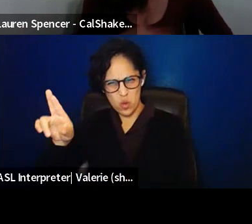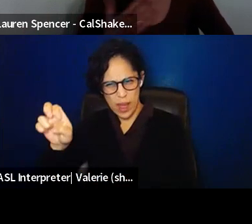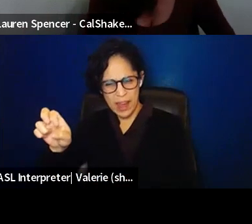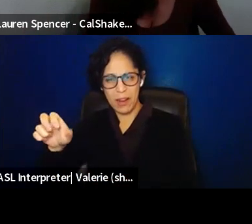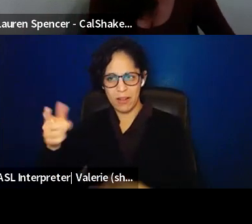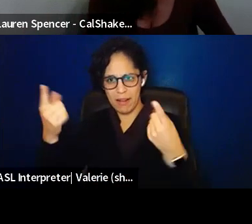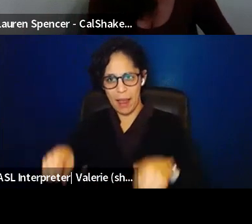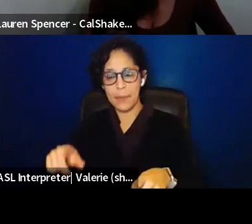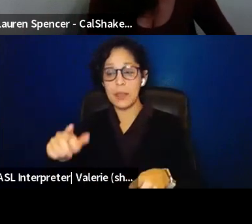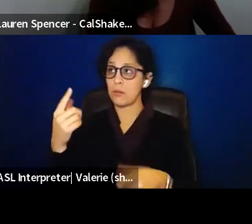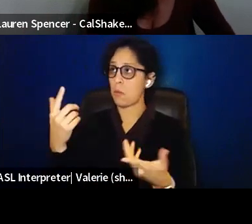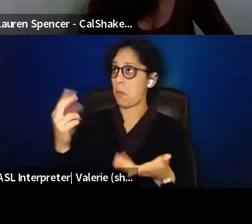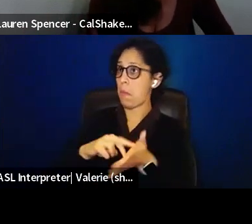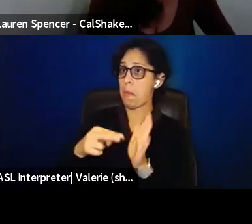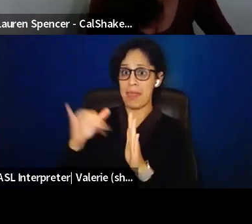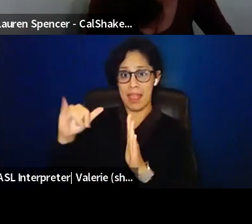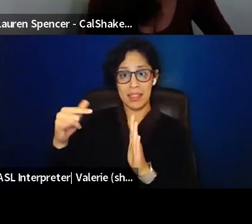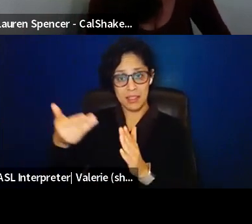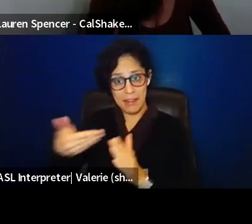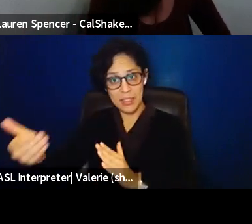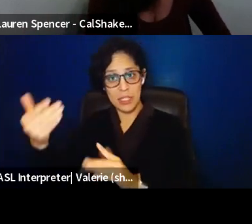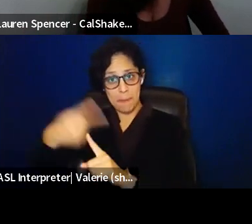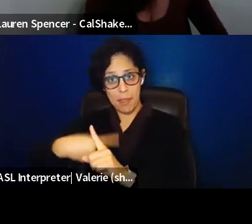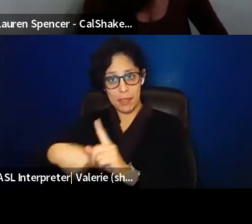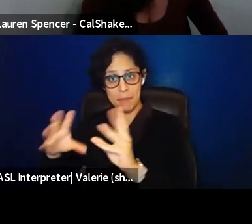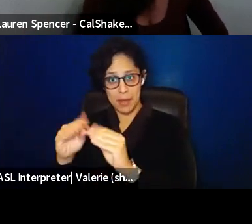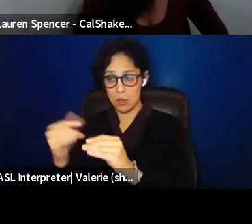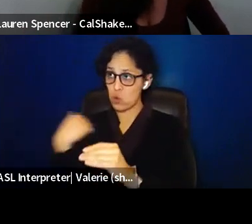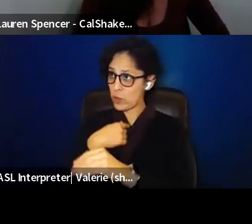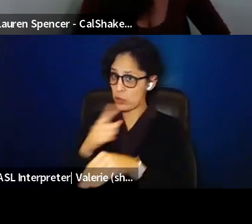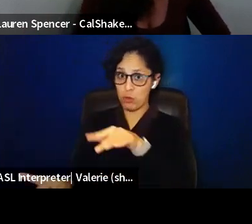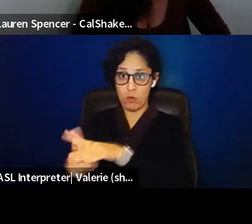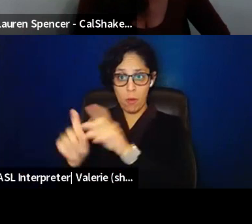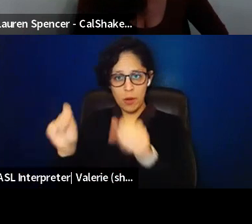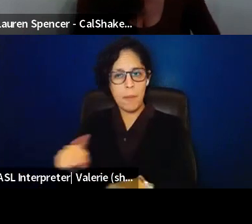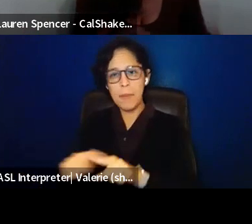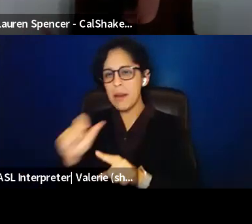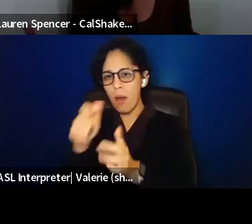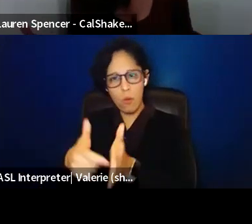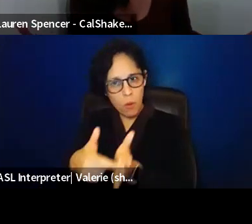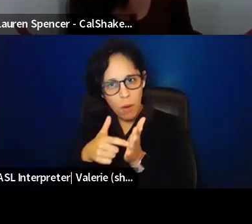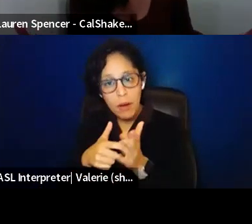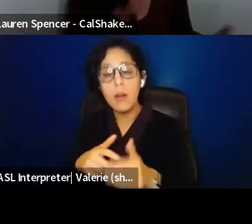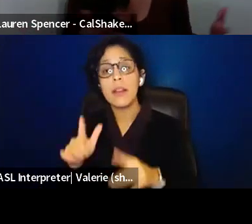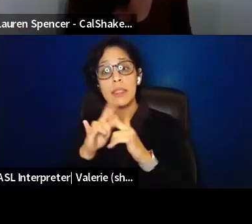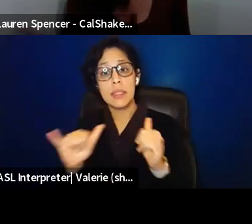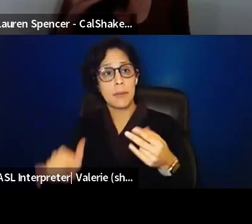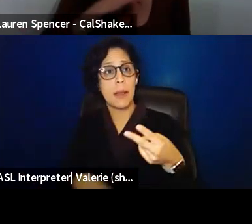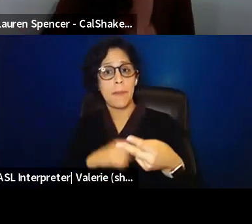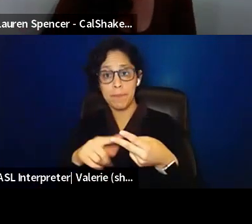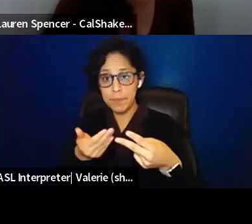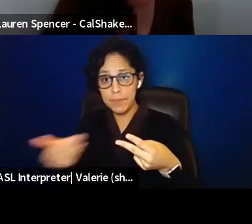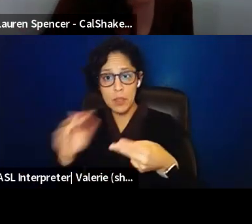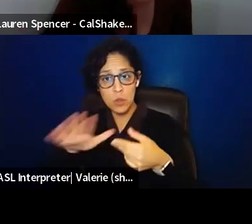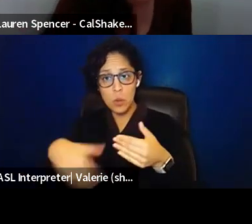became invitational monthly meetings, which we could attend if we so chose, but did not have to. And then an invitation into all